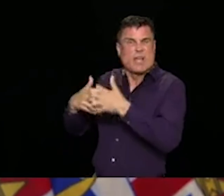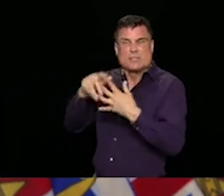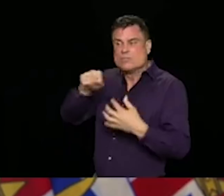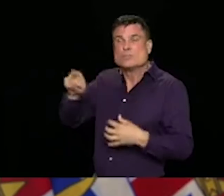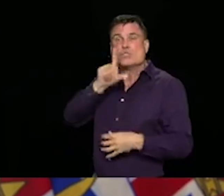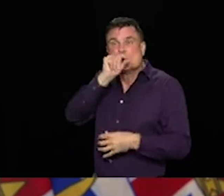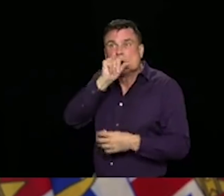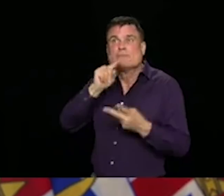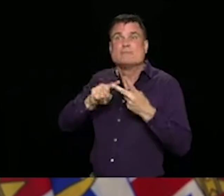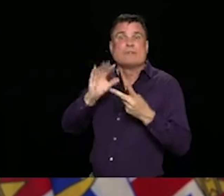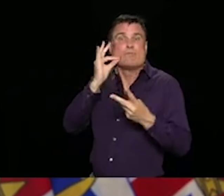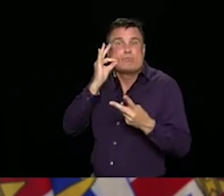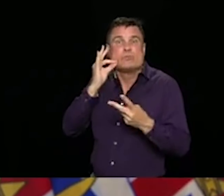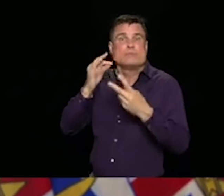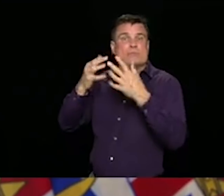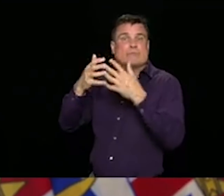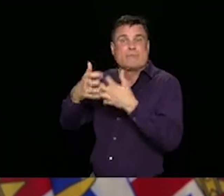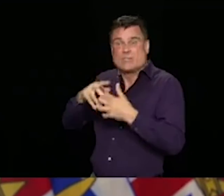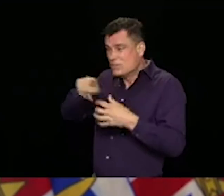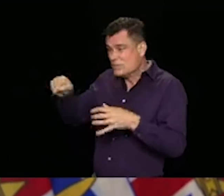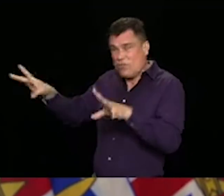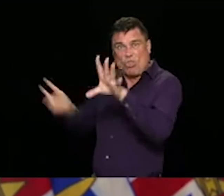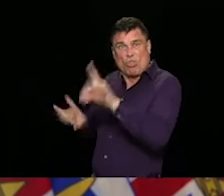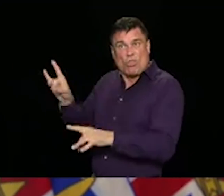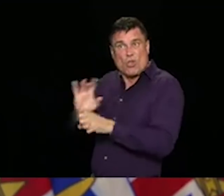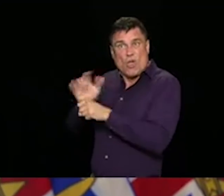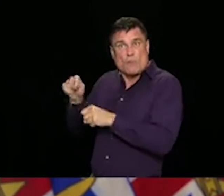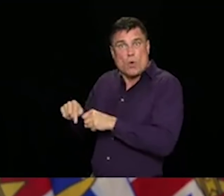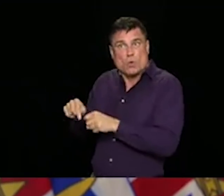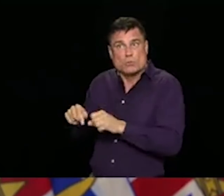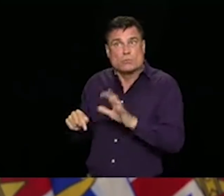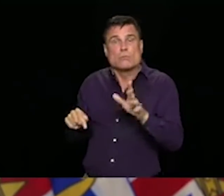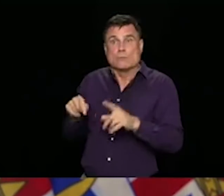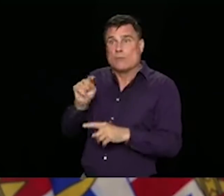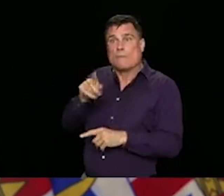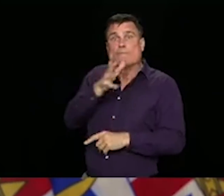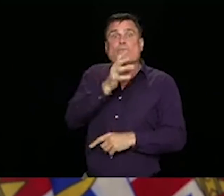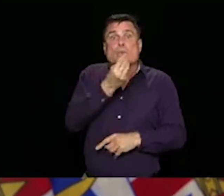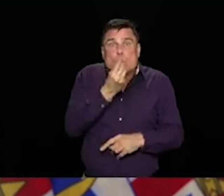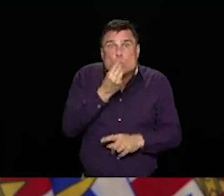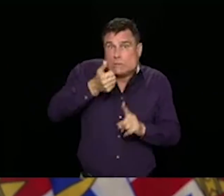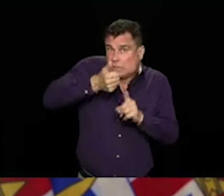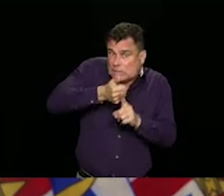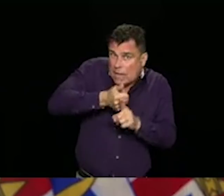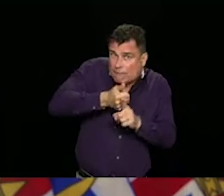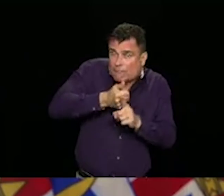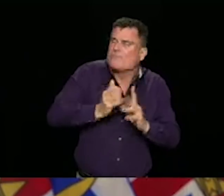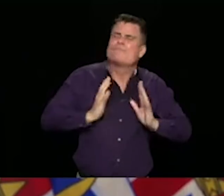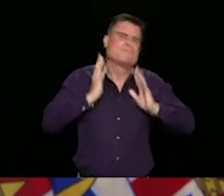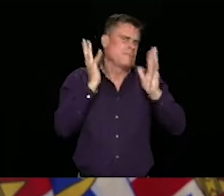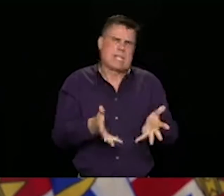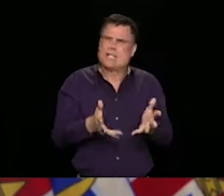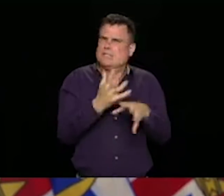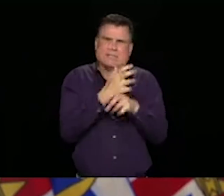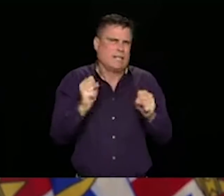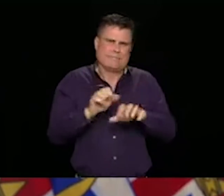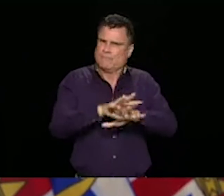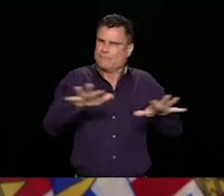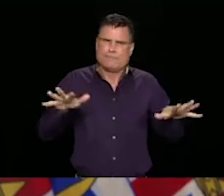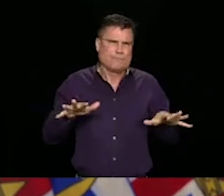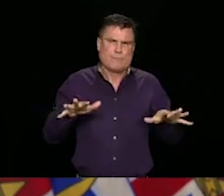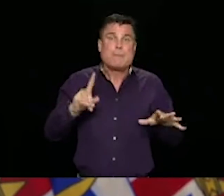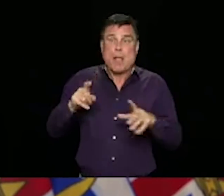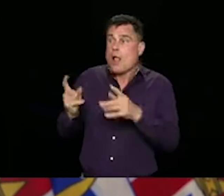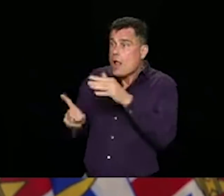the facilities where we have had outbreaks, and the answer is yes, the food supply is safe and continues to be safe, including products